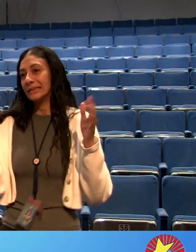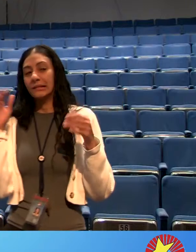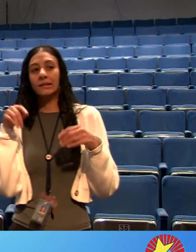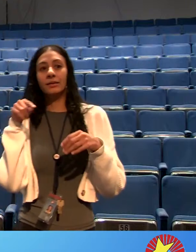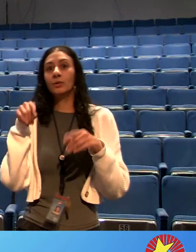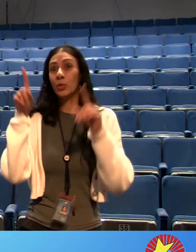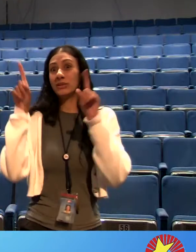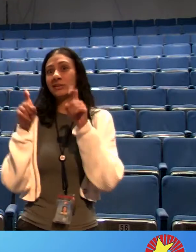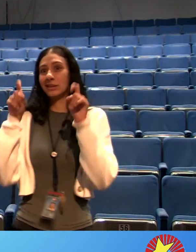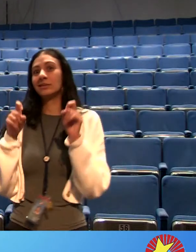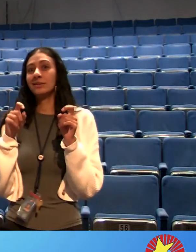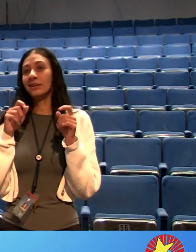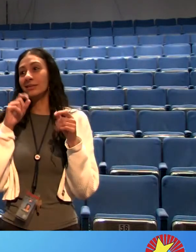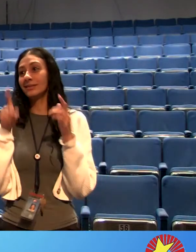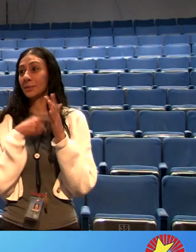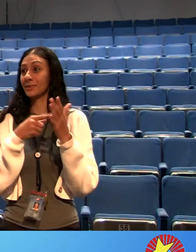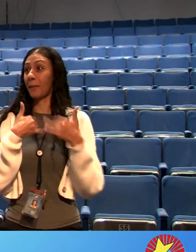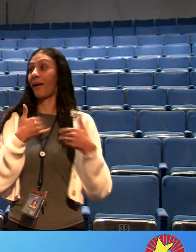This is Rosie.